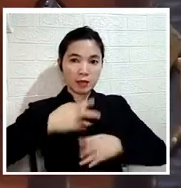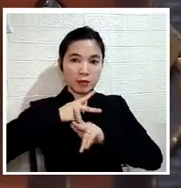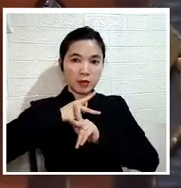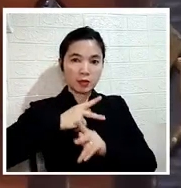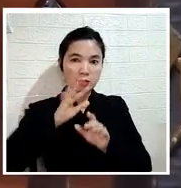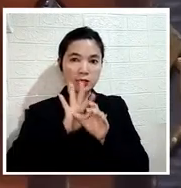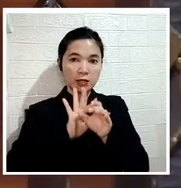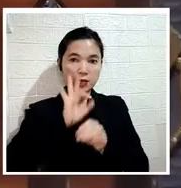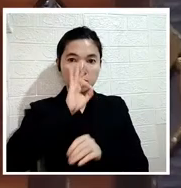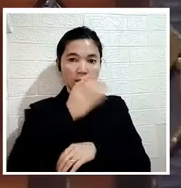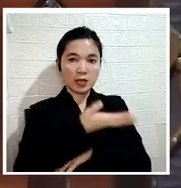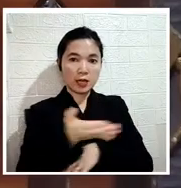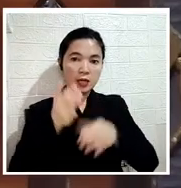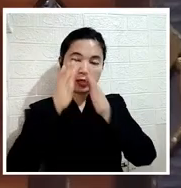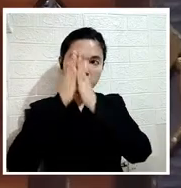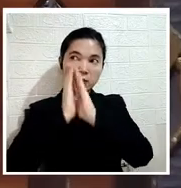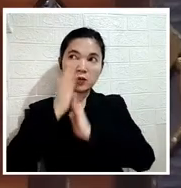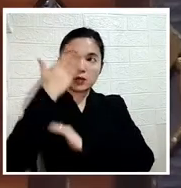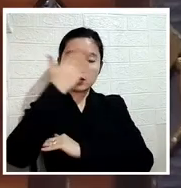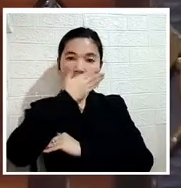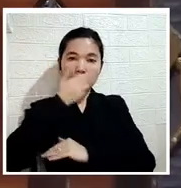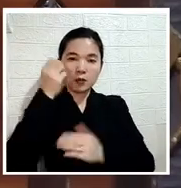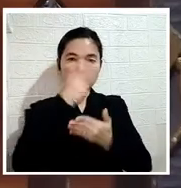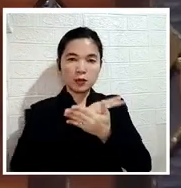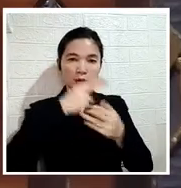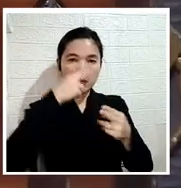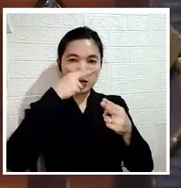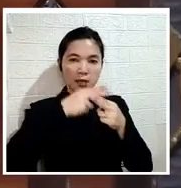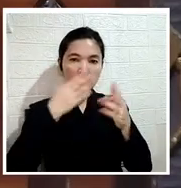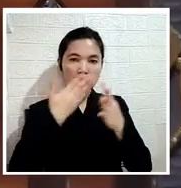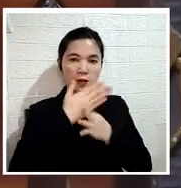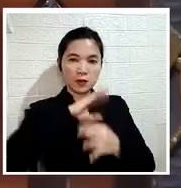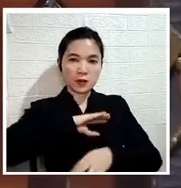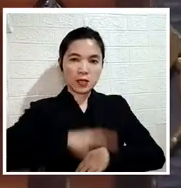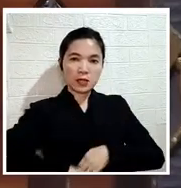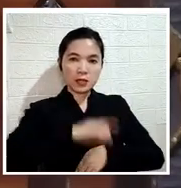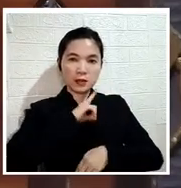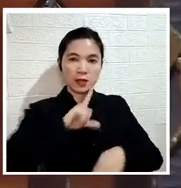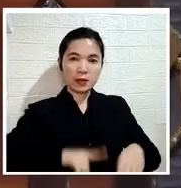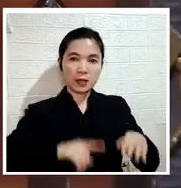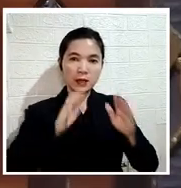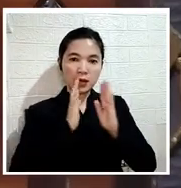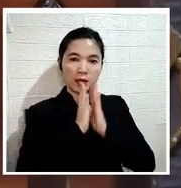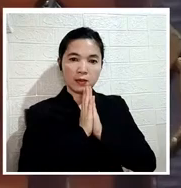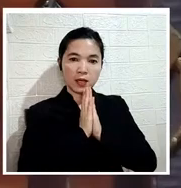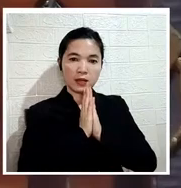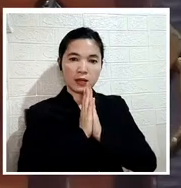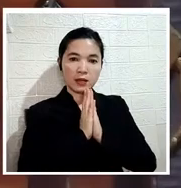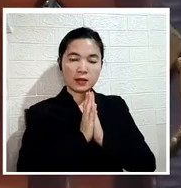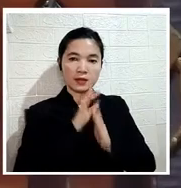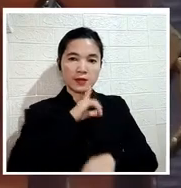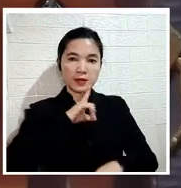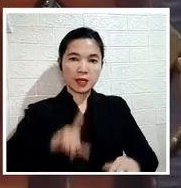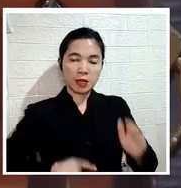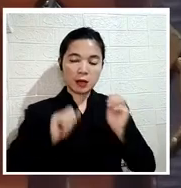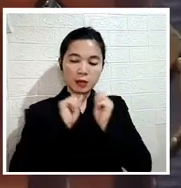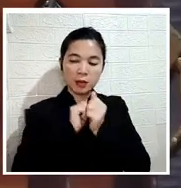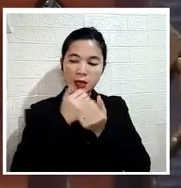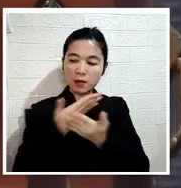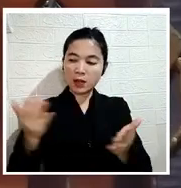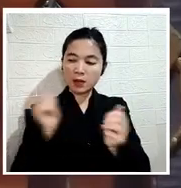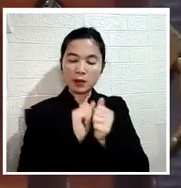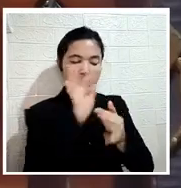in soul as they invoke your most holy name through Christ our Lord. Amen. The Lord be with you. And with